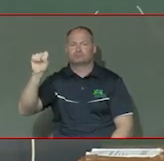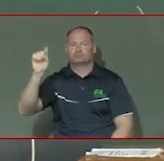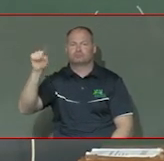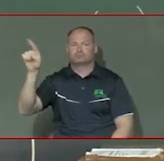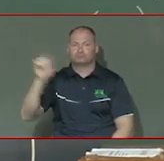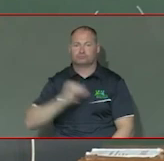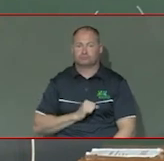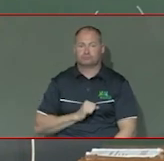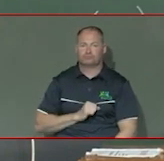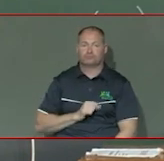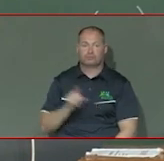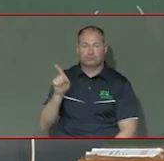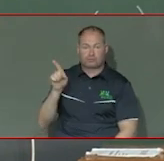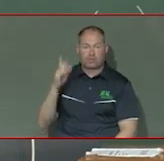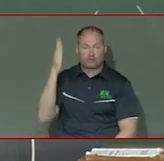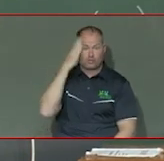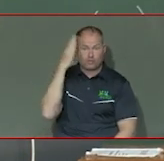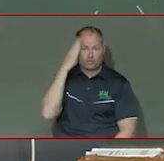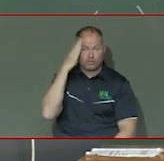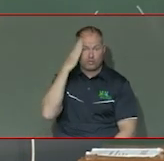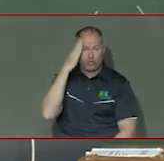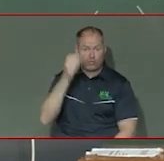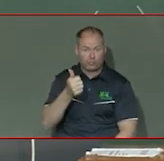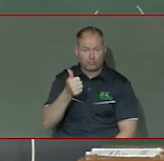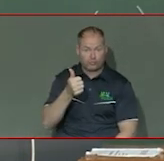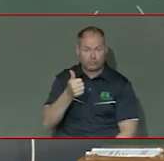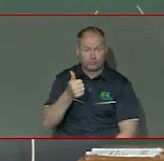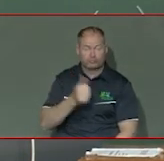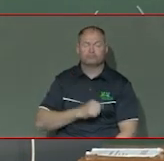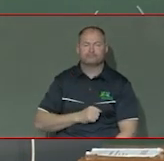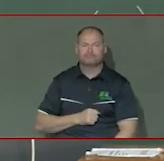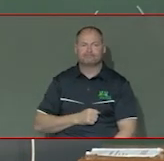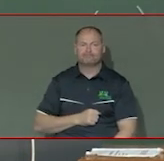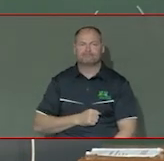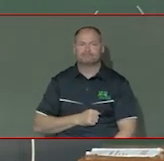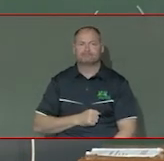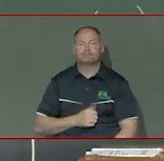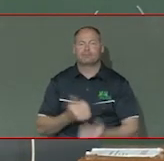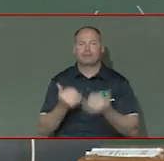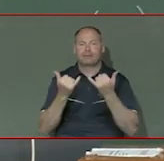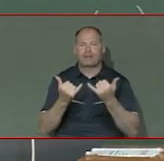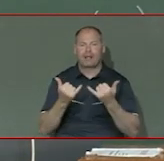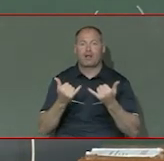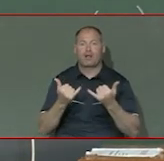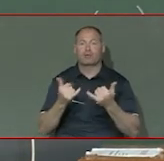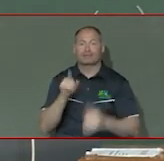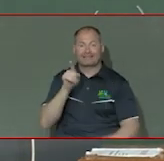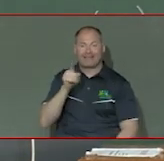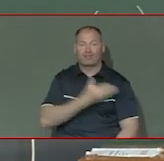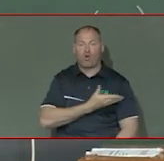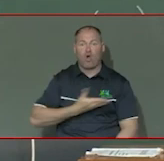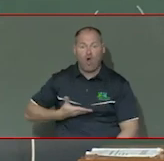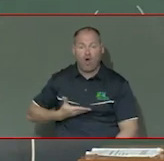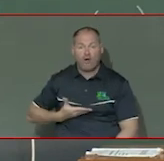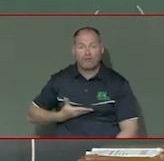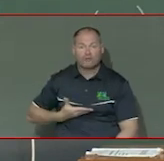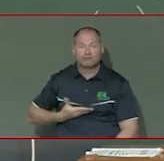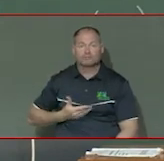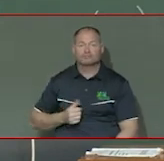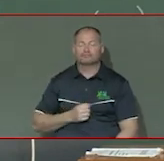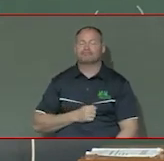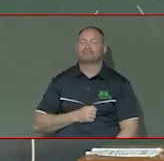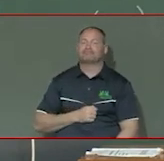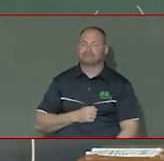we're all aware of that, correct? Now take note. If I halve this angle, then I get the sine of